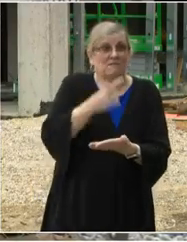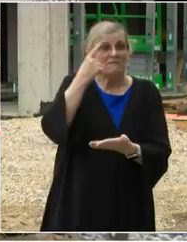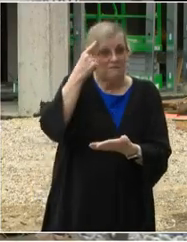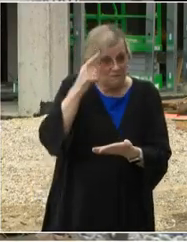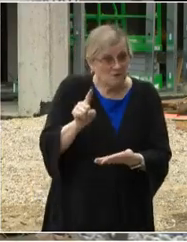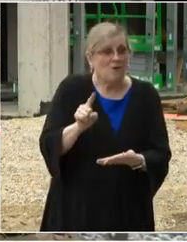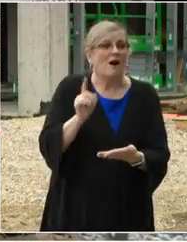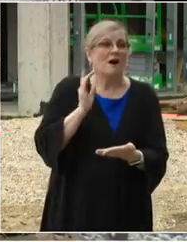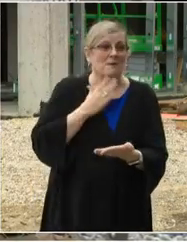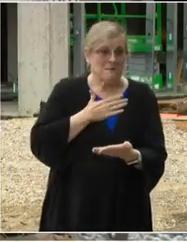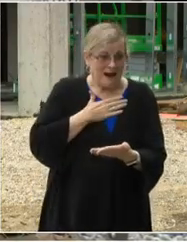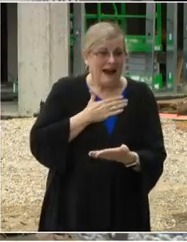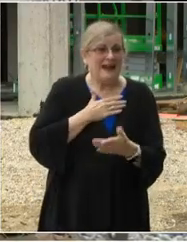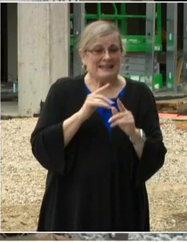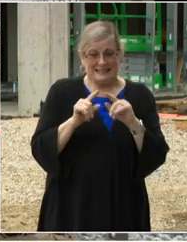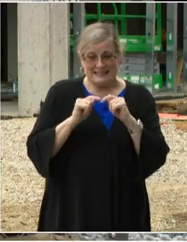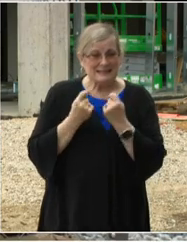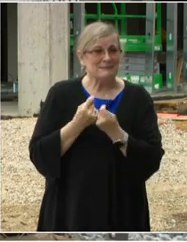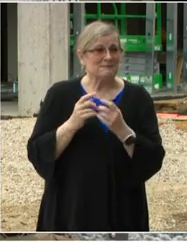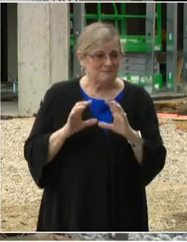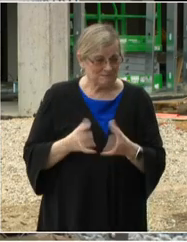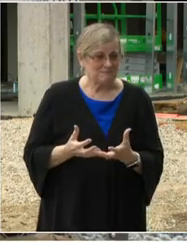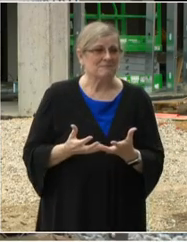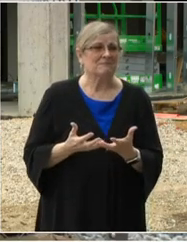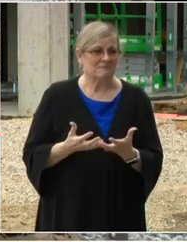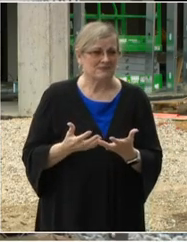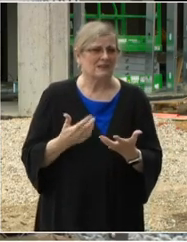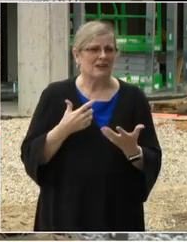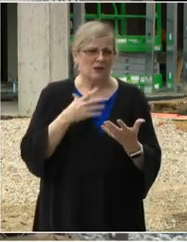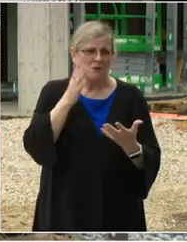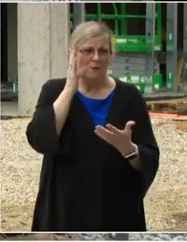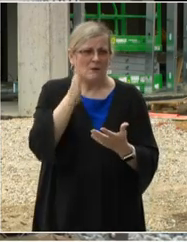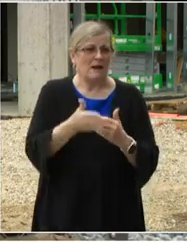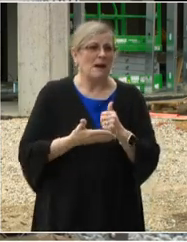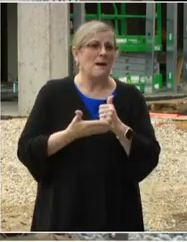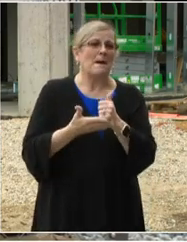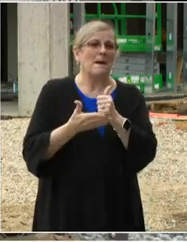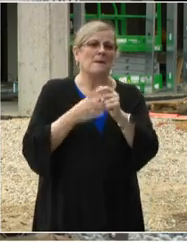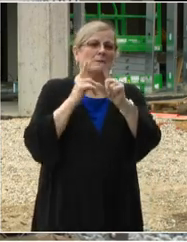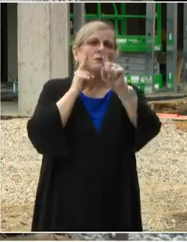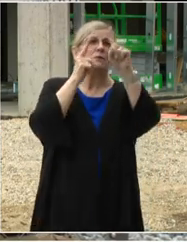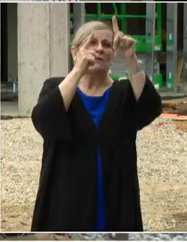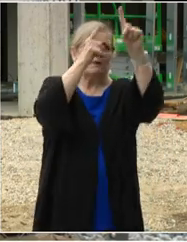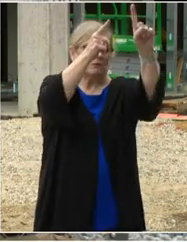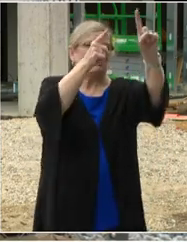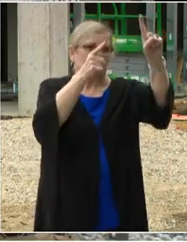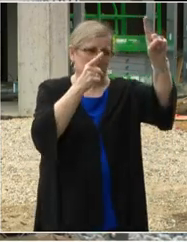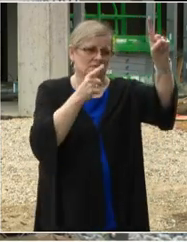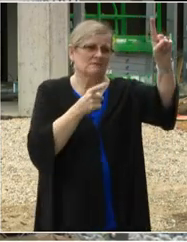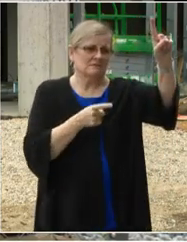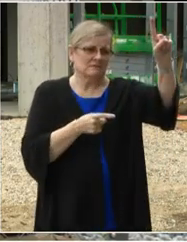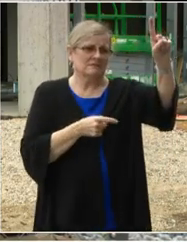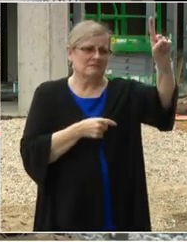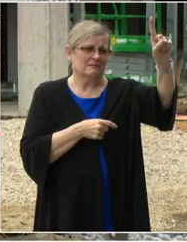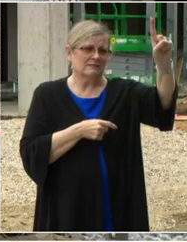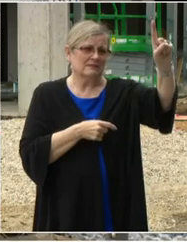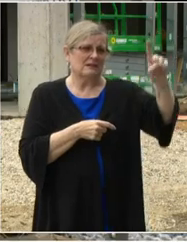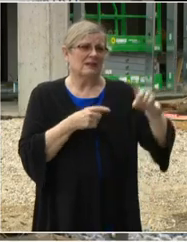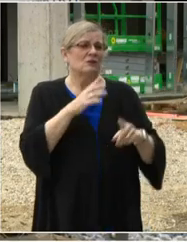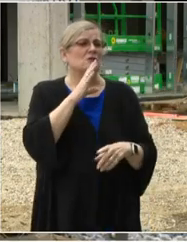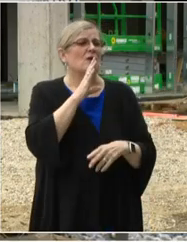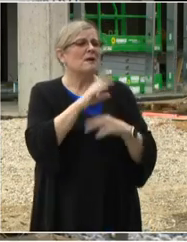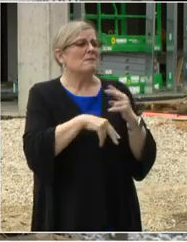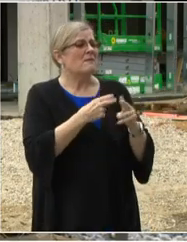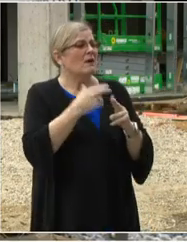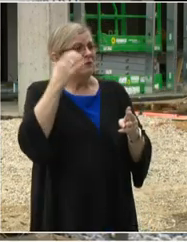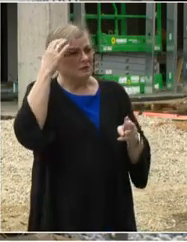going to help us achieve these goals, and it is going to allow us to build more. When we were talking about the comp plan, one of my